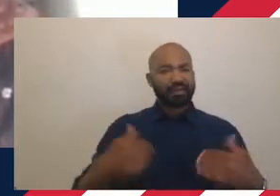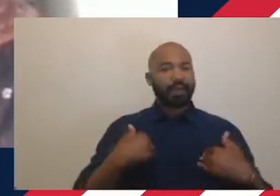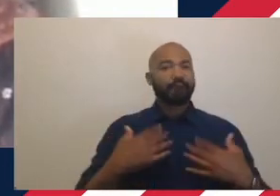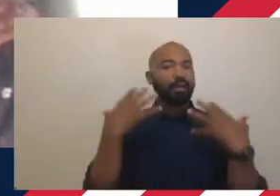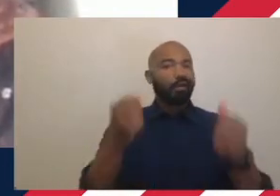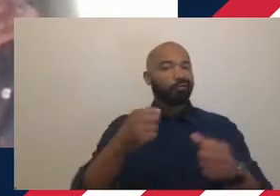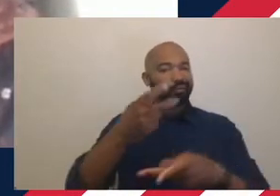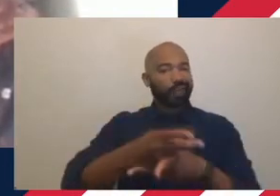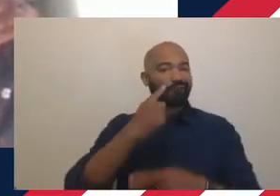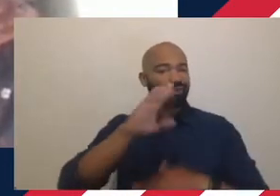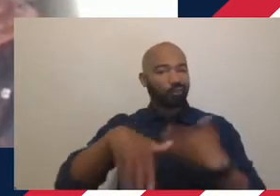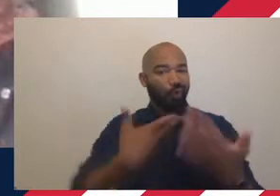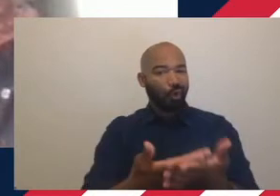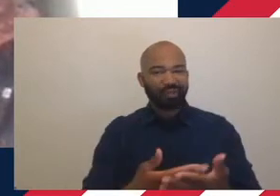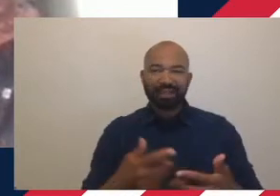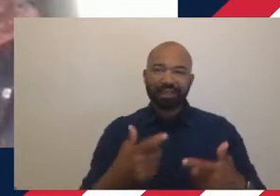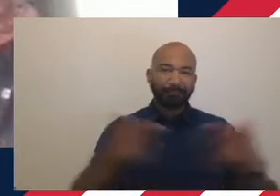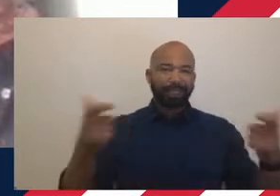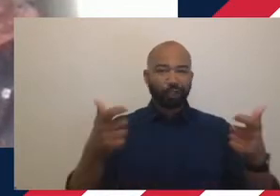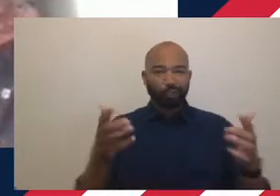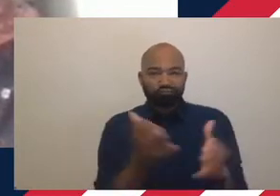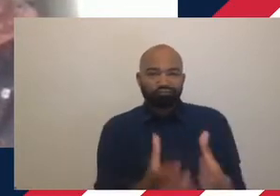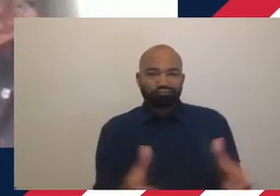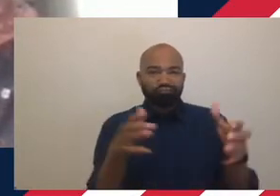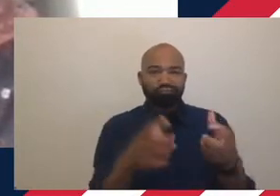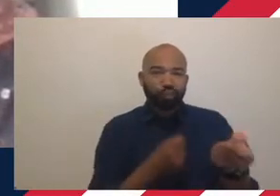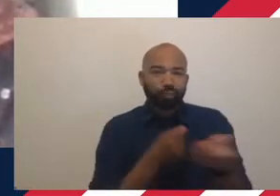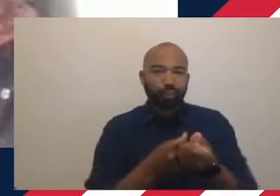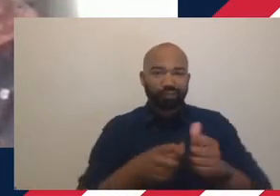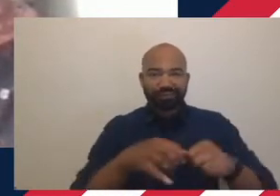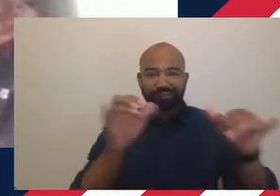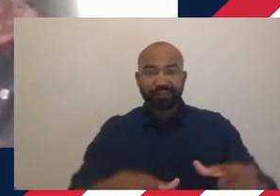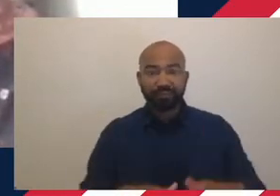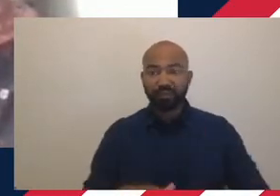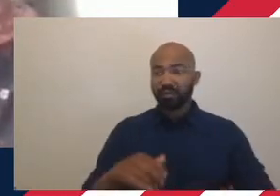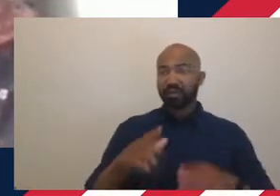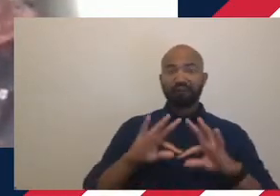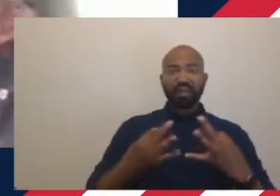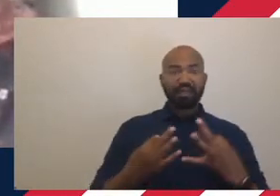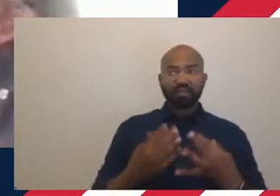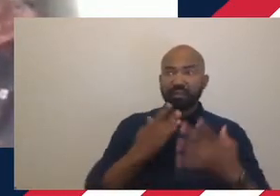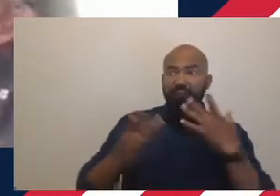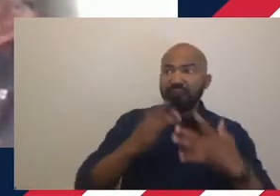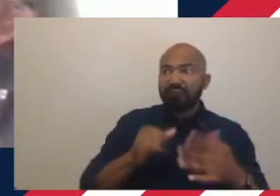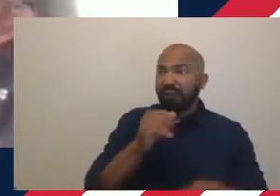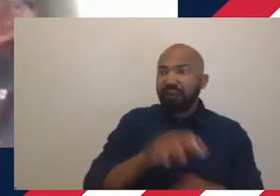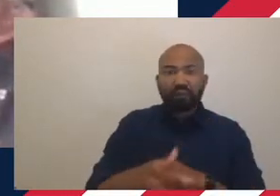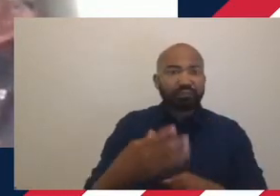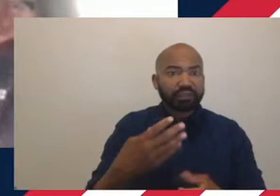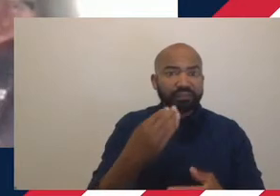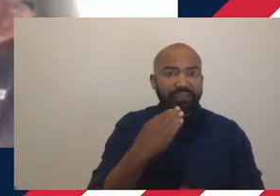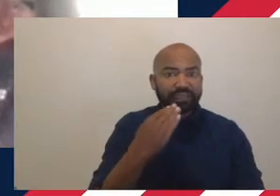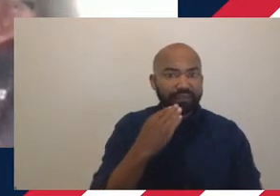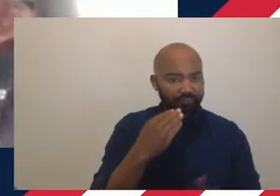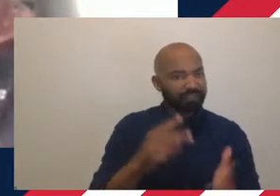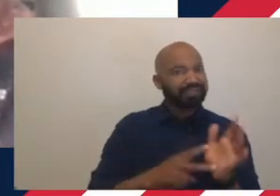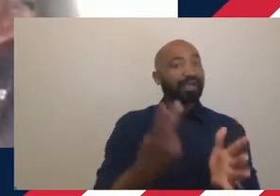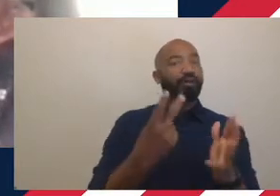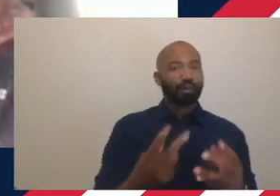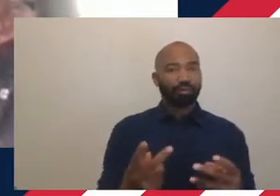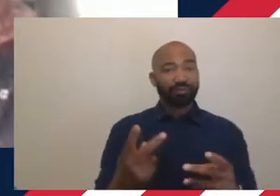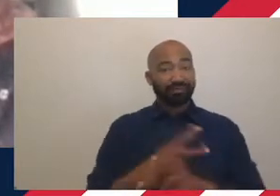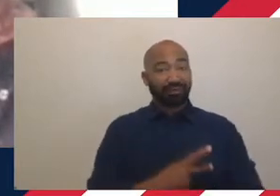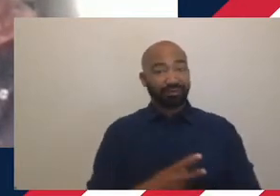The percentage of families concerned with not getting enough to eat has doubled in this pandemic, despite the one-time federal stimulus